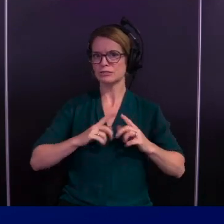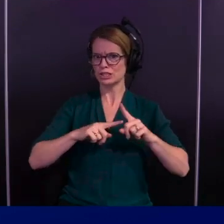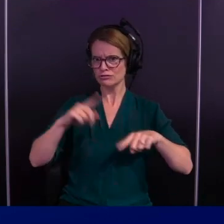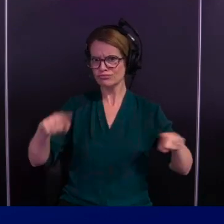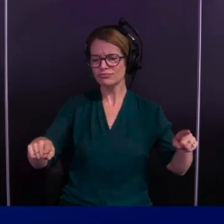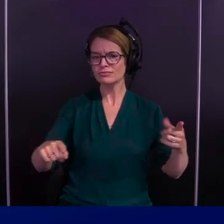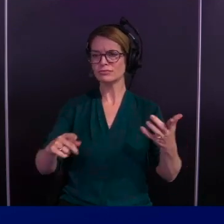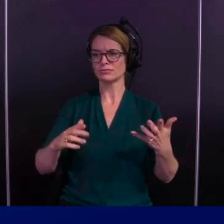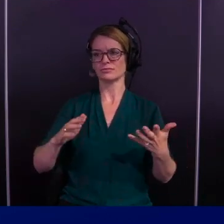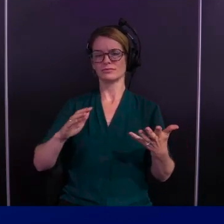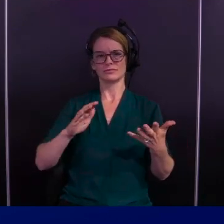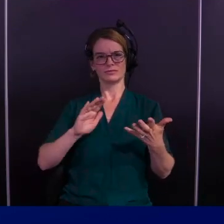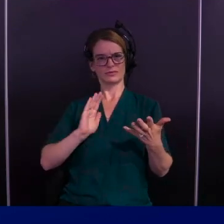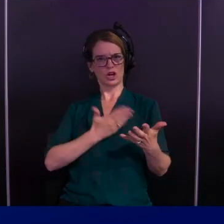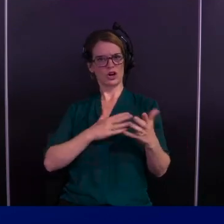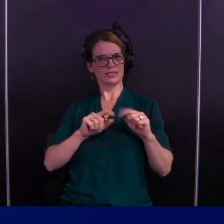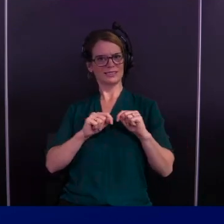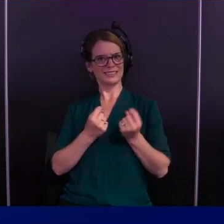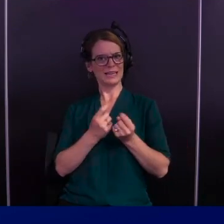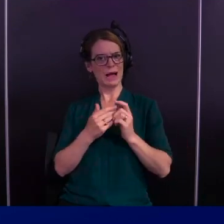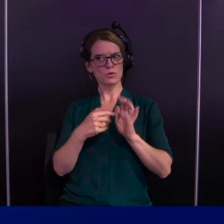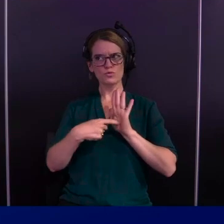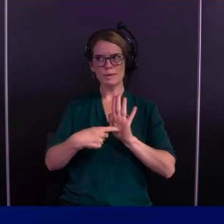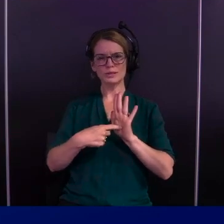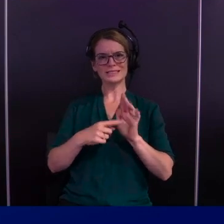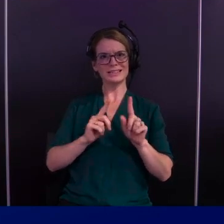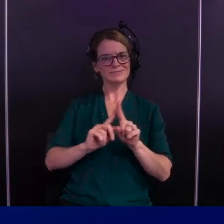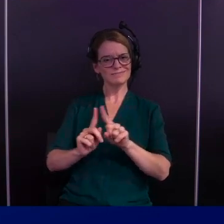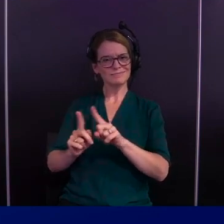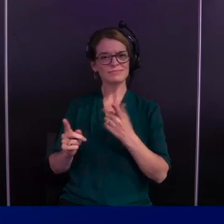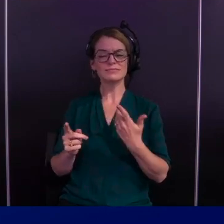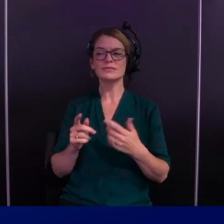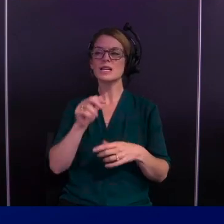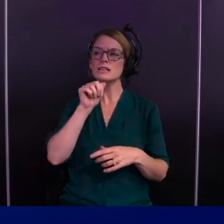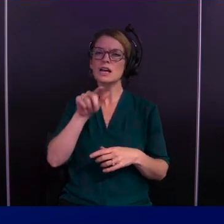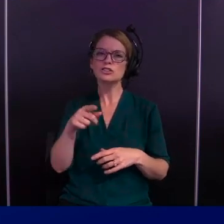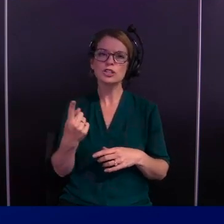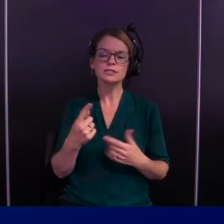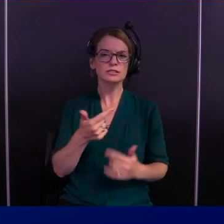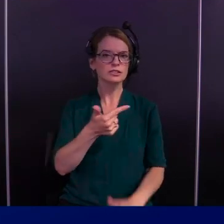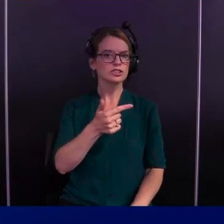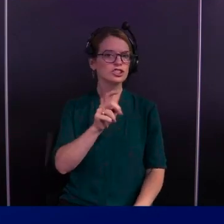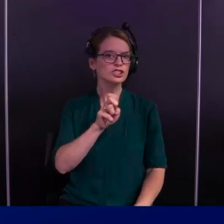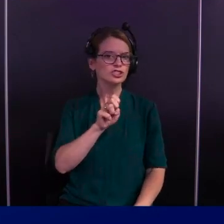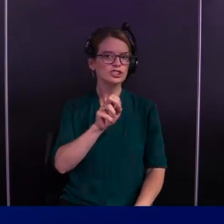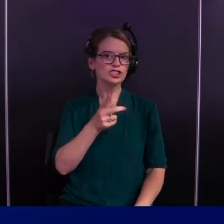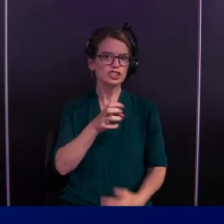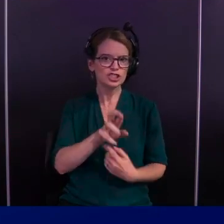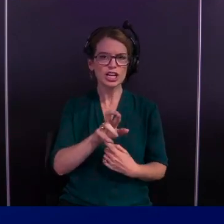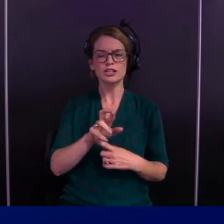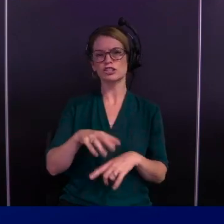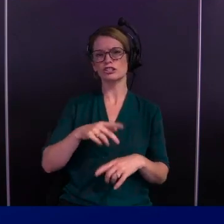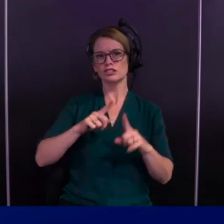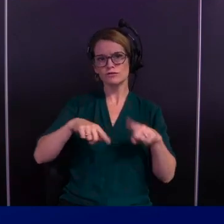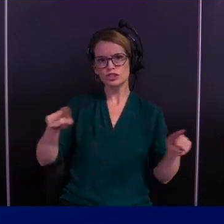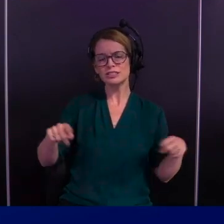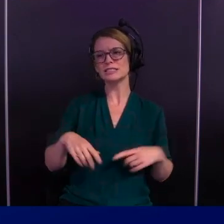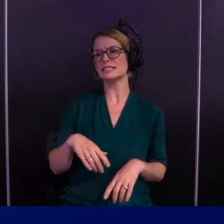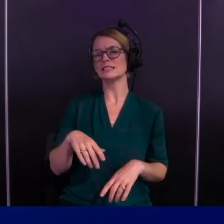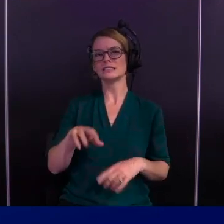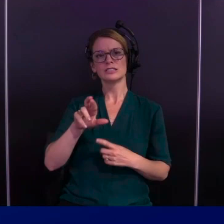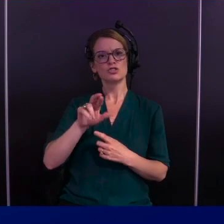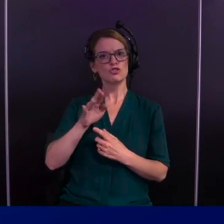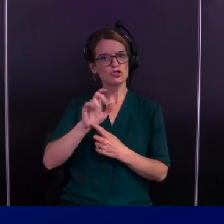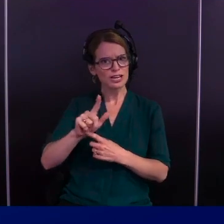those different types of people? So thinking about not only just gender diversity and racial diversity, but